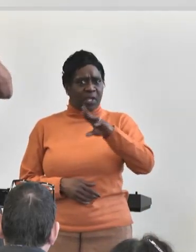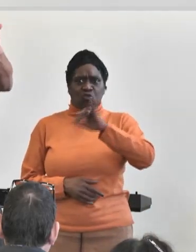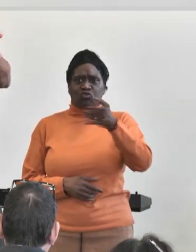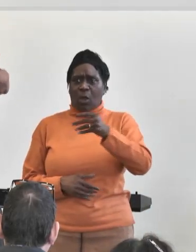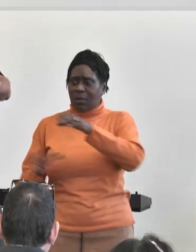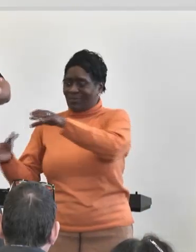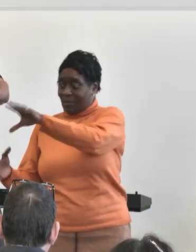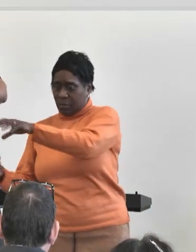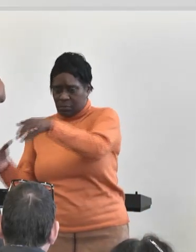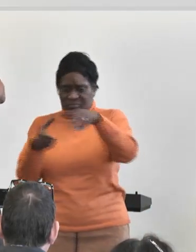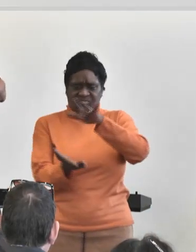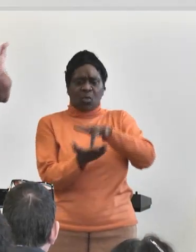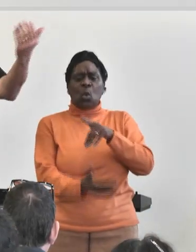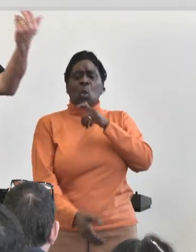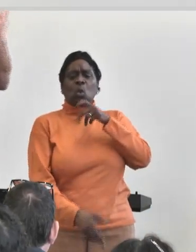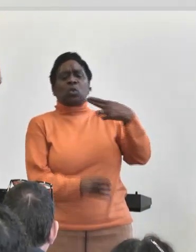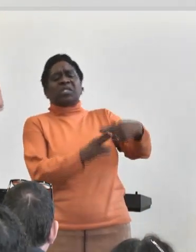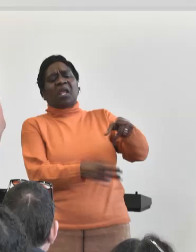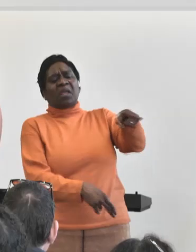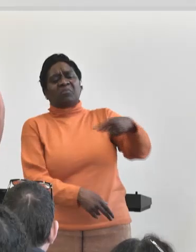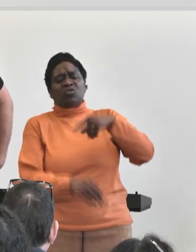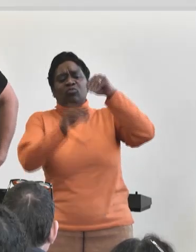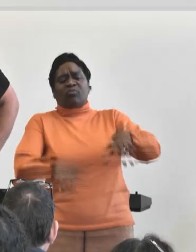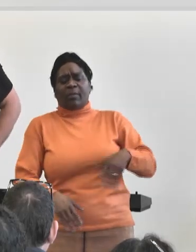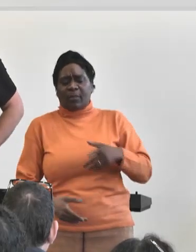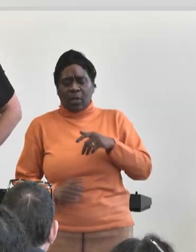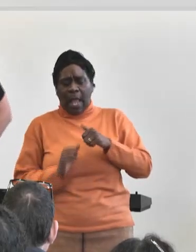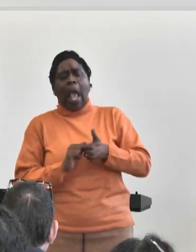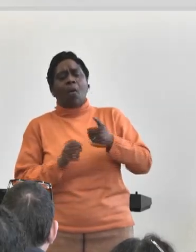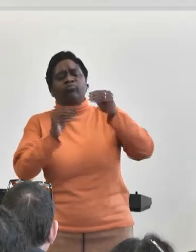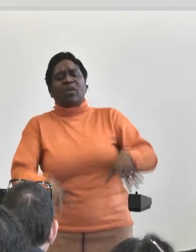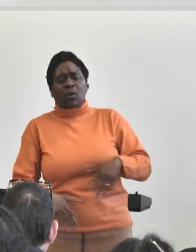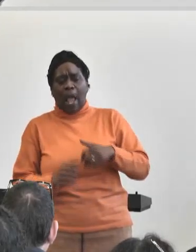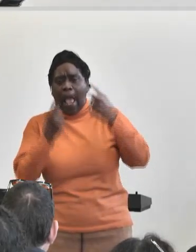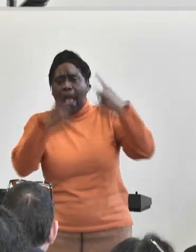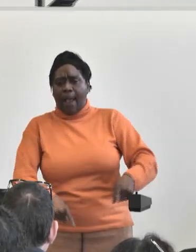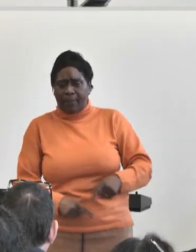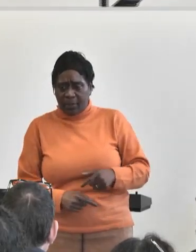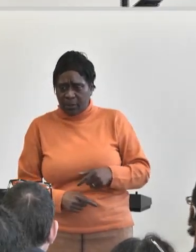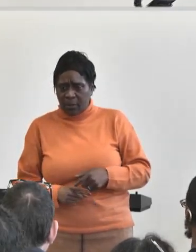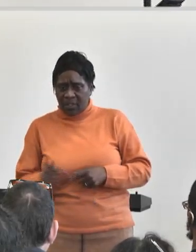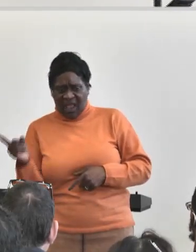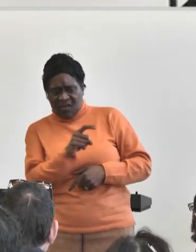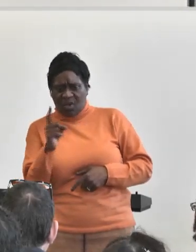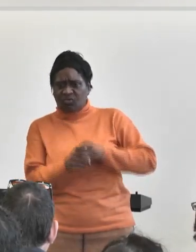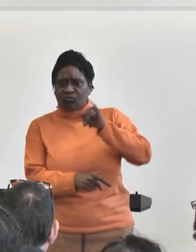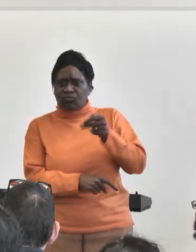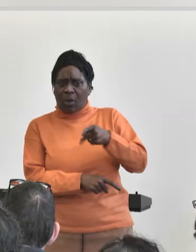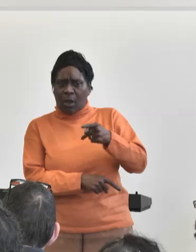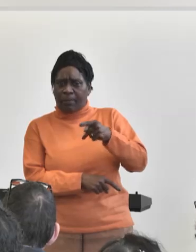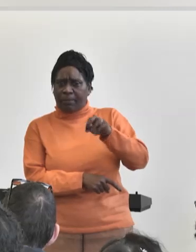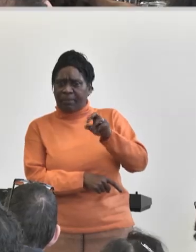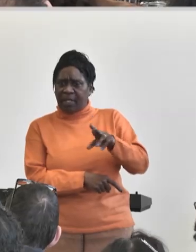en medio y le dicen, by whose name are you, did you perform this miracle? ¿Con qué potestad, en qué nombre habéis vosotros hecho vosotros esto? Let me tell you, that was